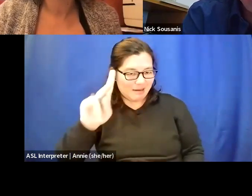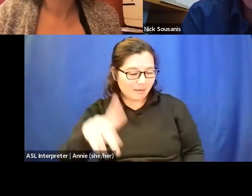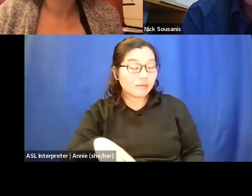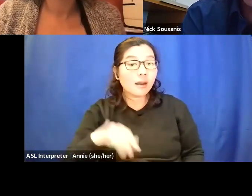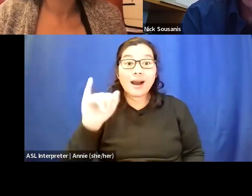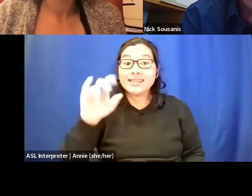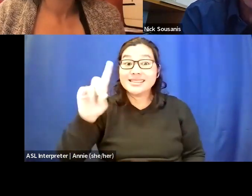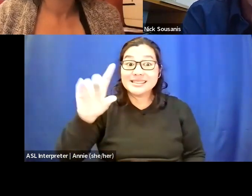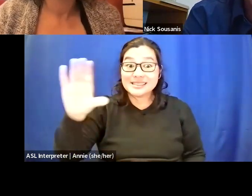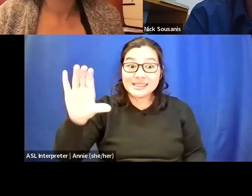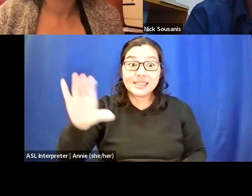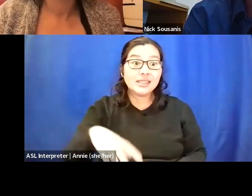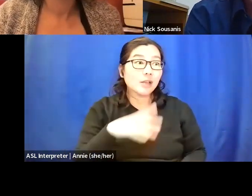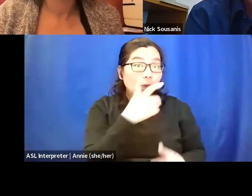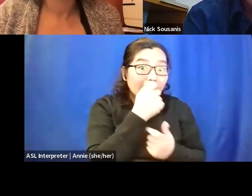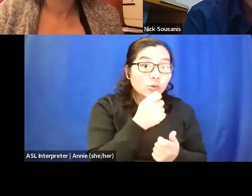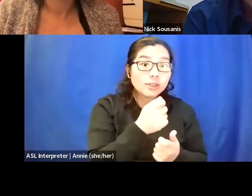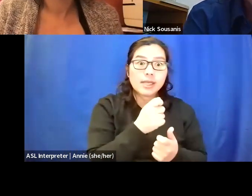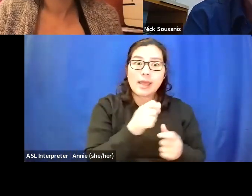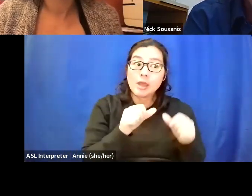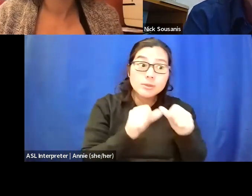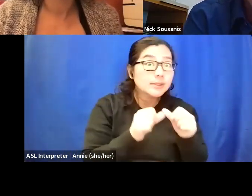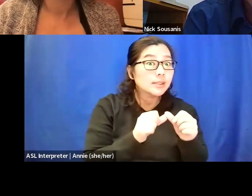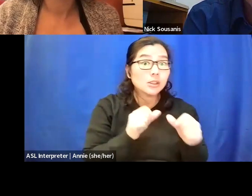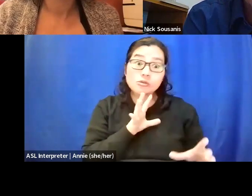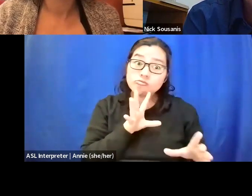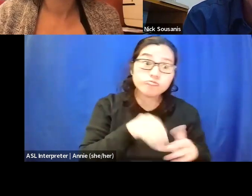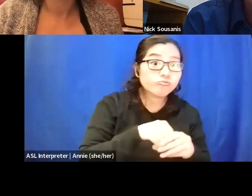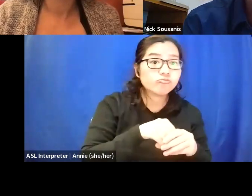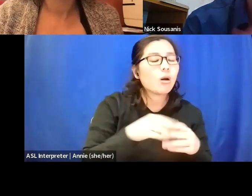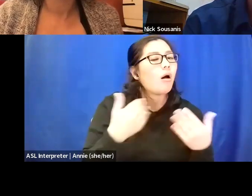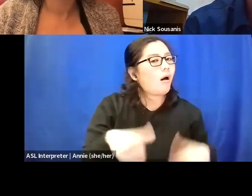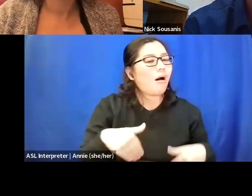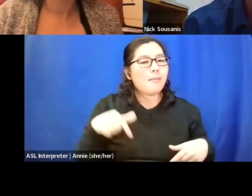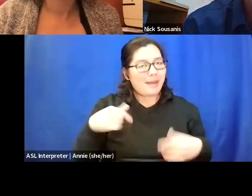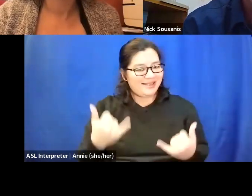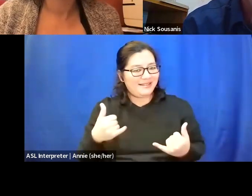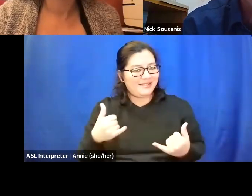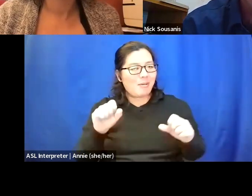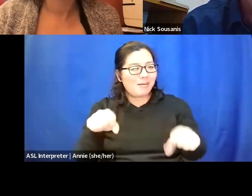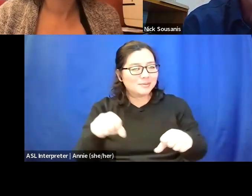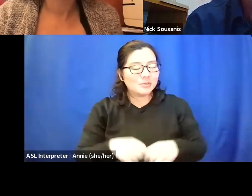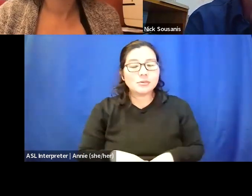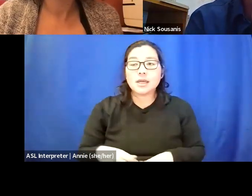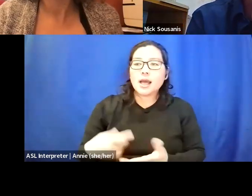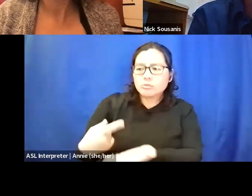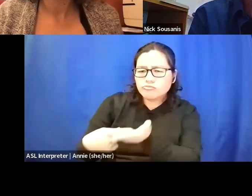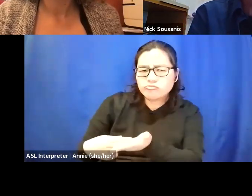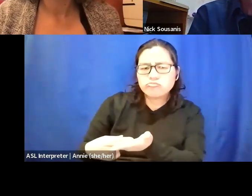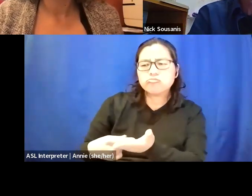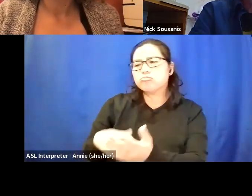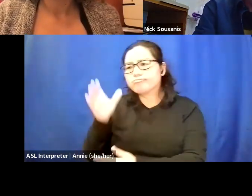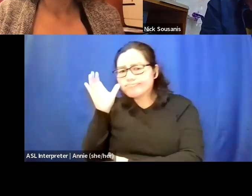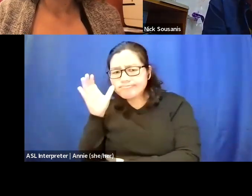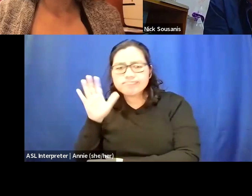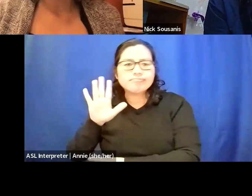persistence to take on this tough challenge really made today possible. And so as we talked with them and listened to their sample as it